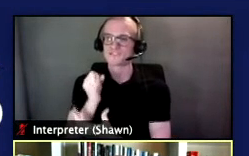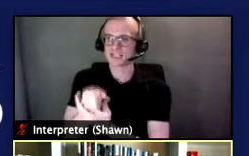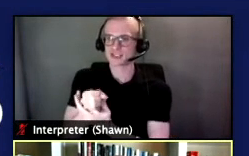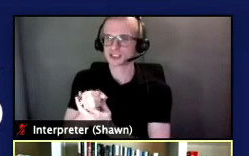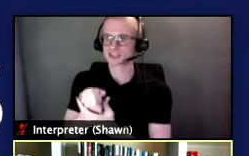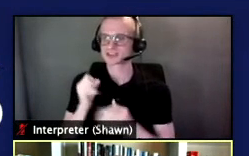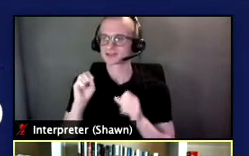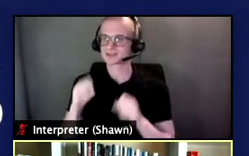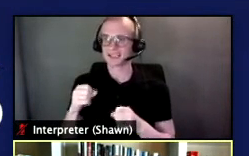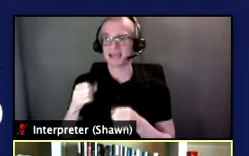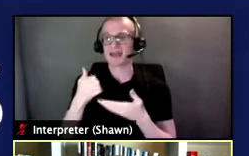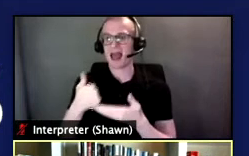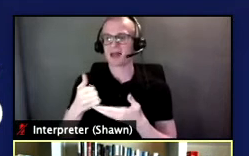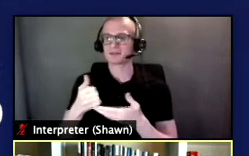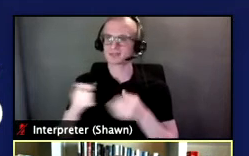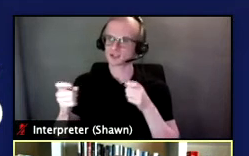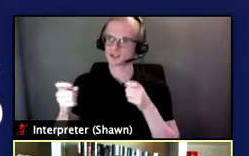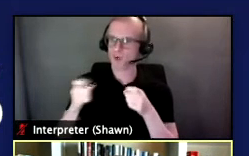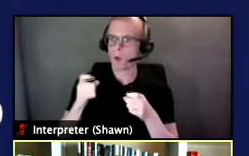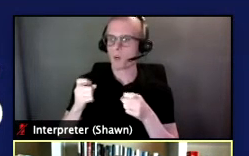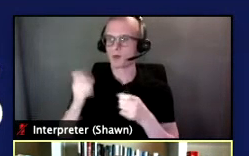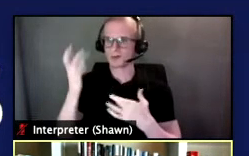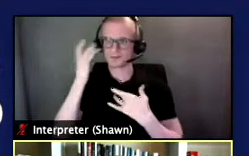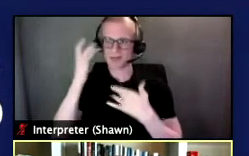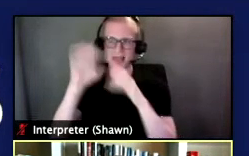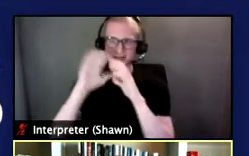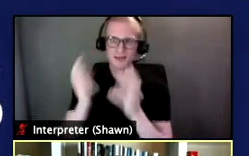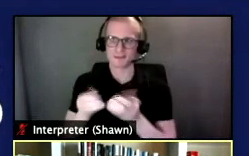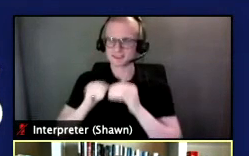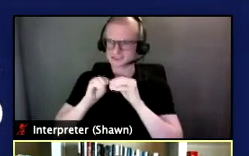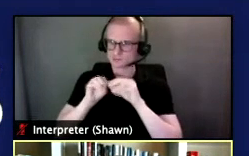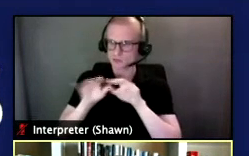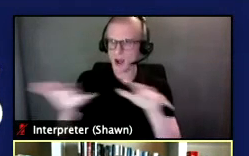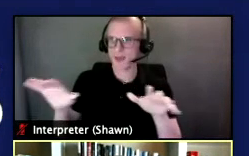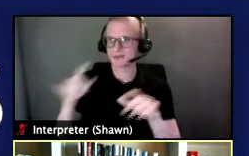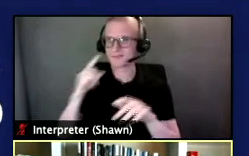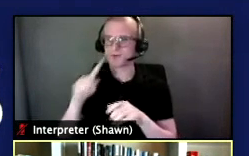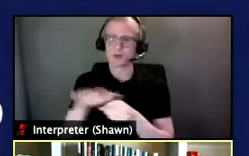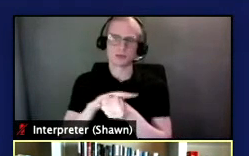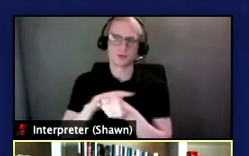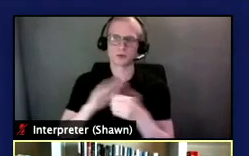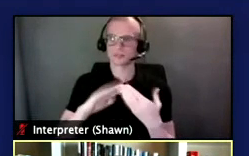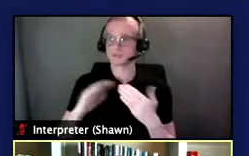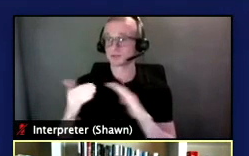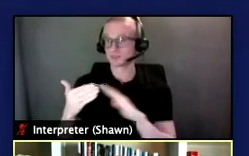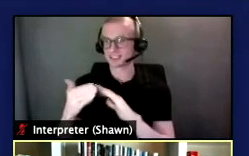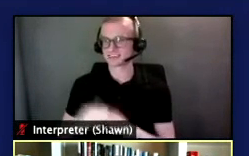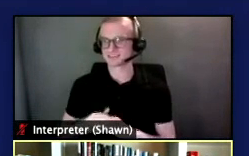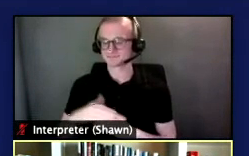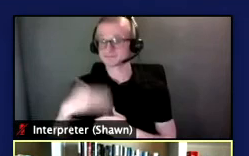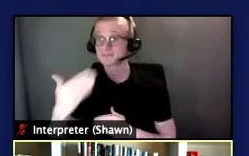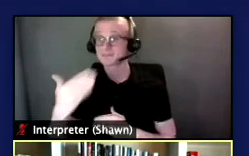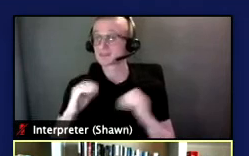this pandemic in these local communities. Next slide.